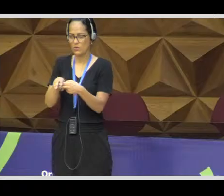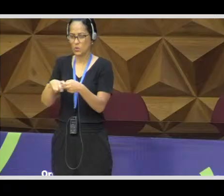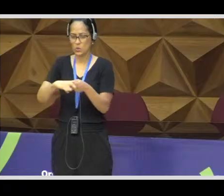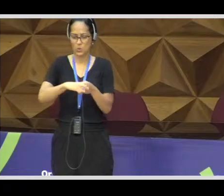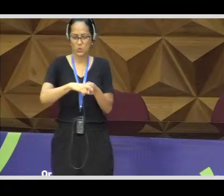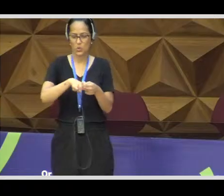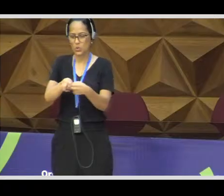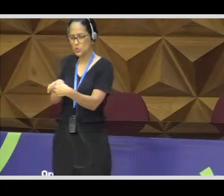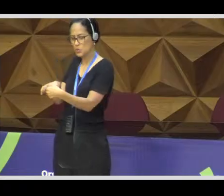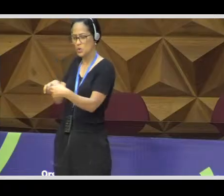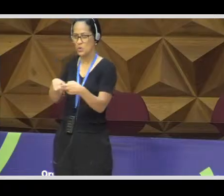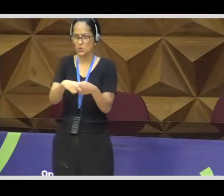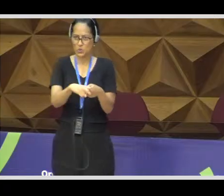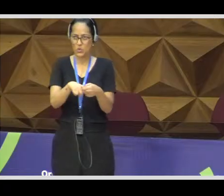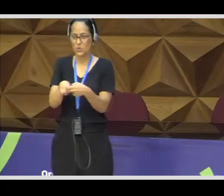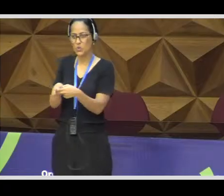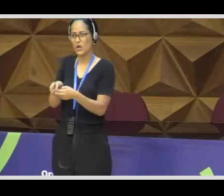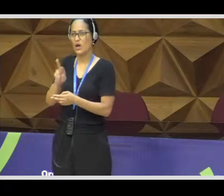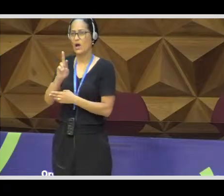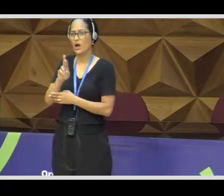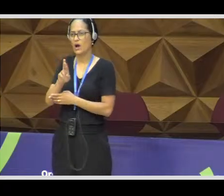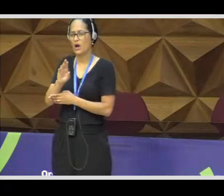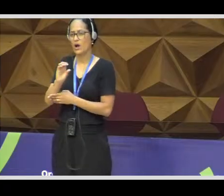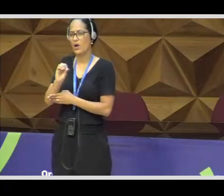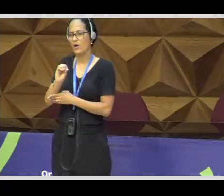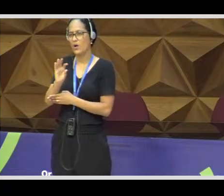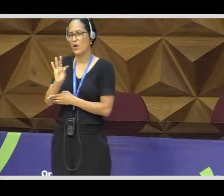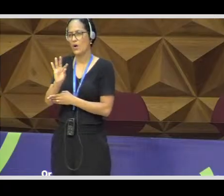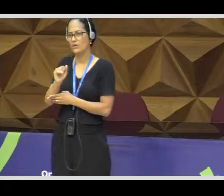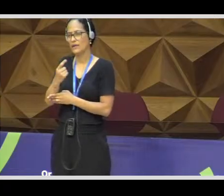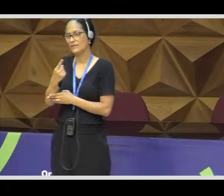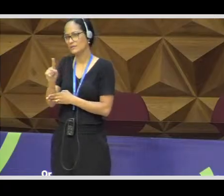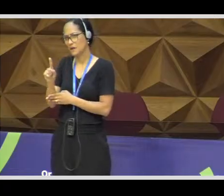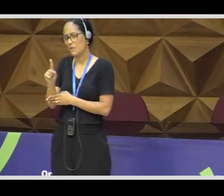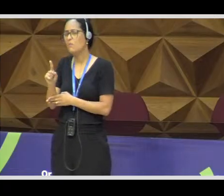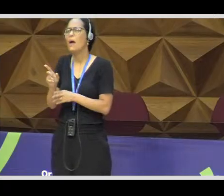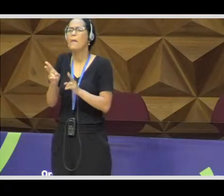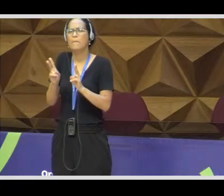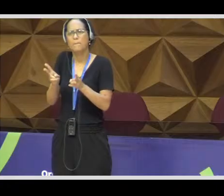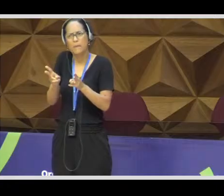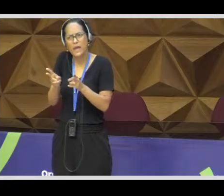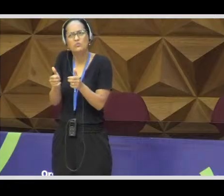And we had the same kind of shooting game as you saw before. We did it in the chair, then we did it